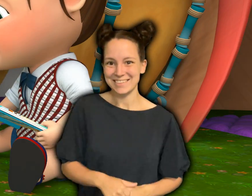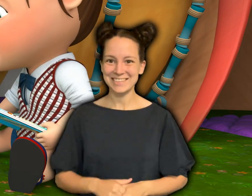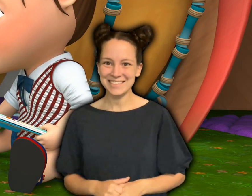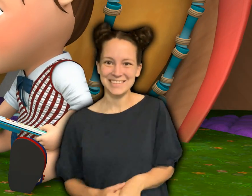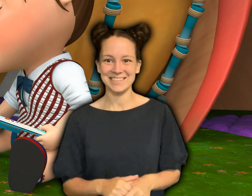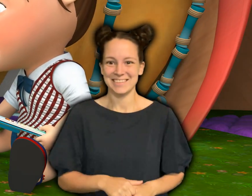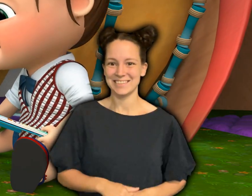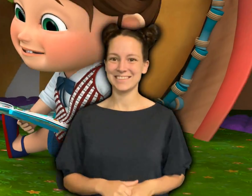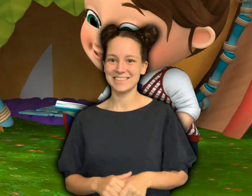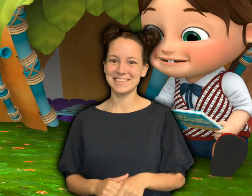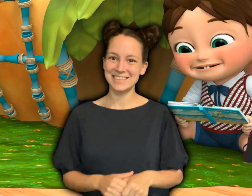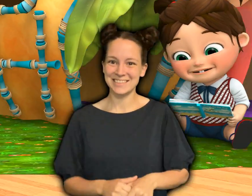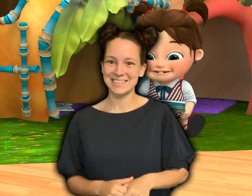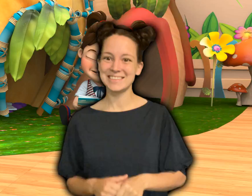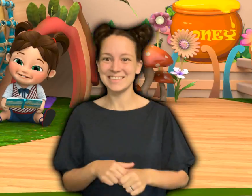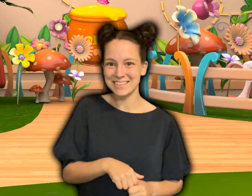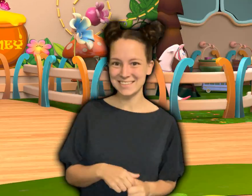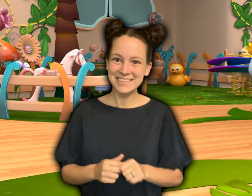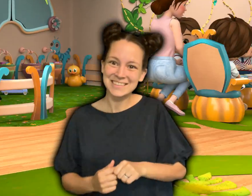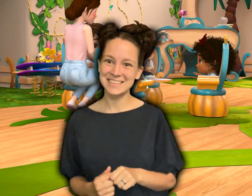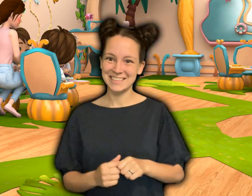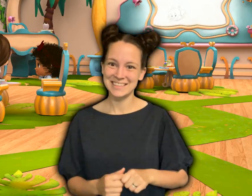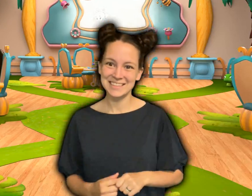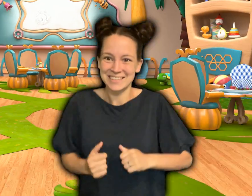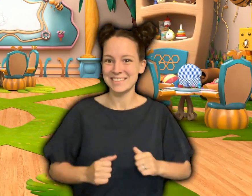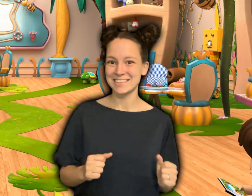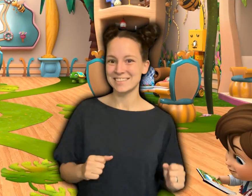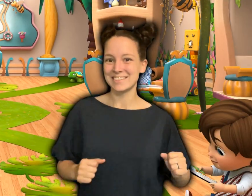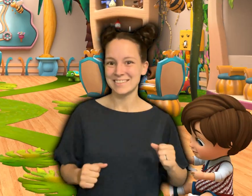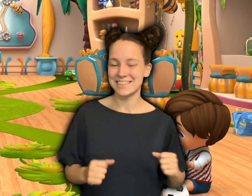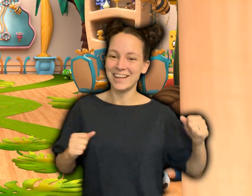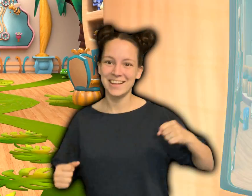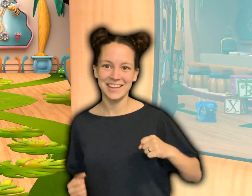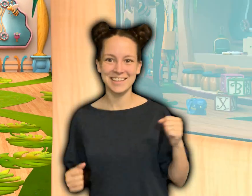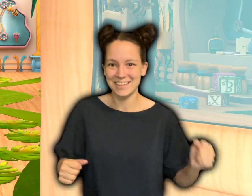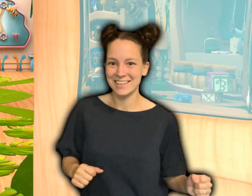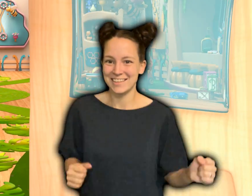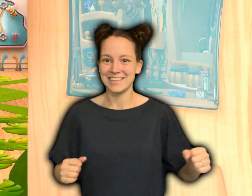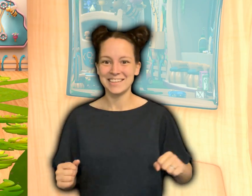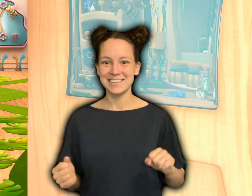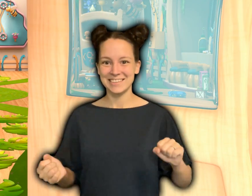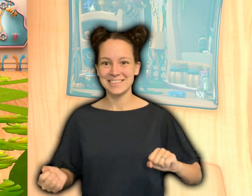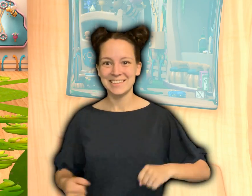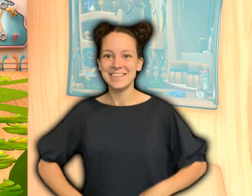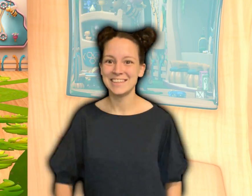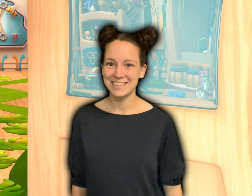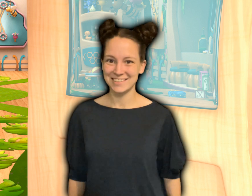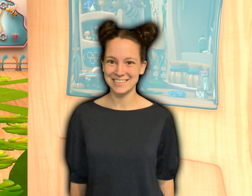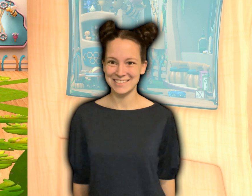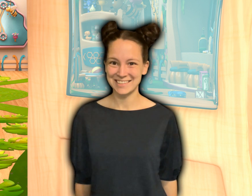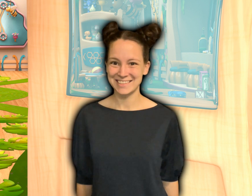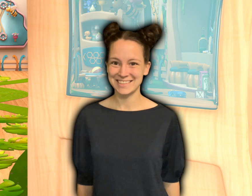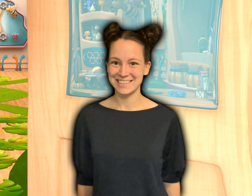give to back